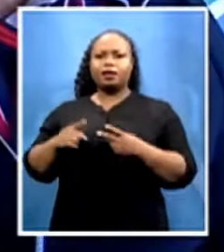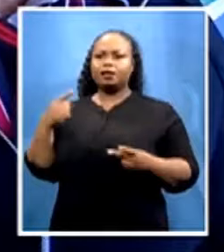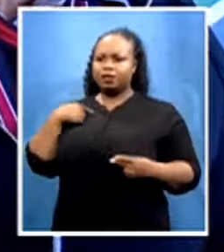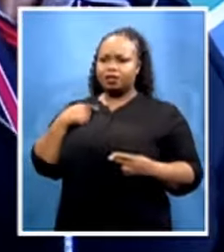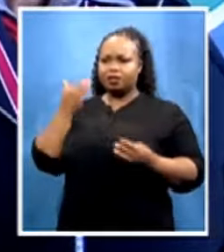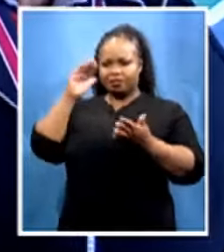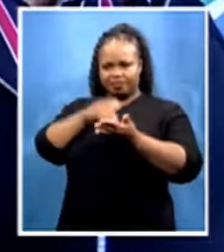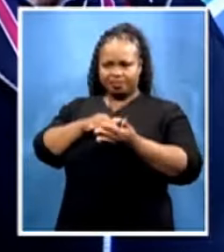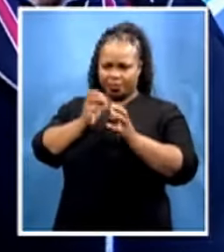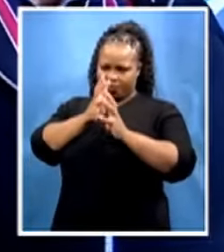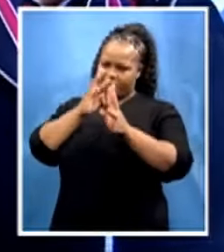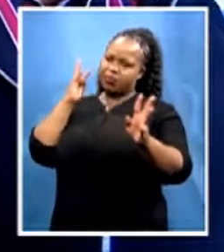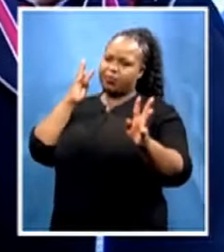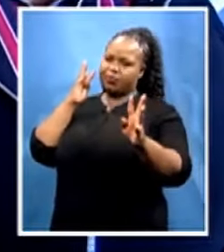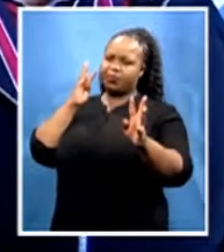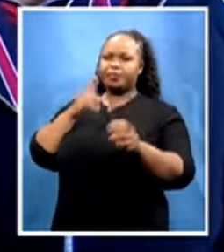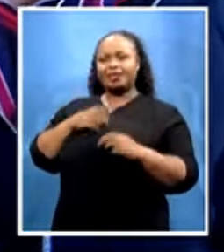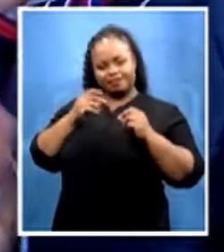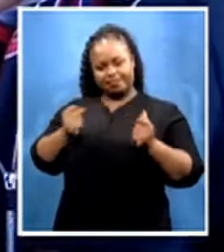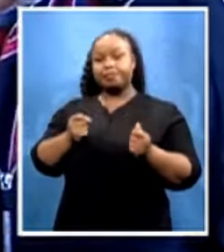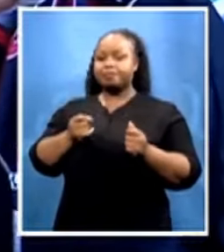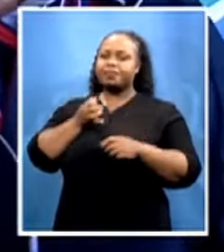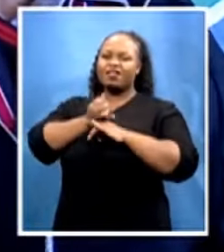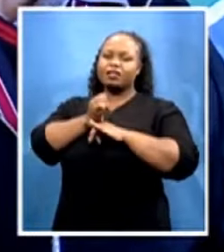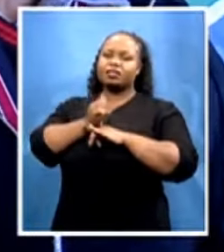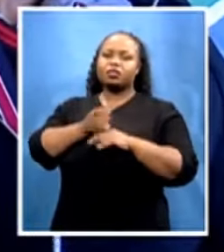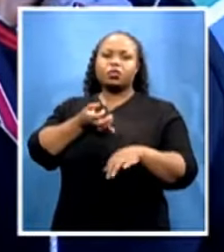then we finished at least as early as. But other people are